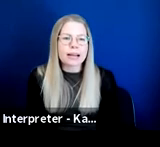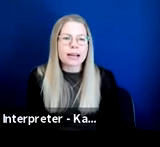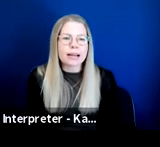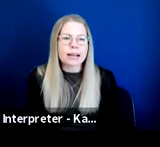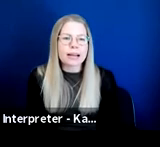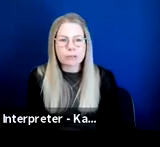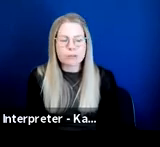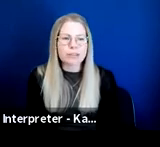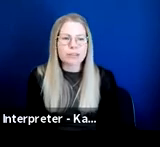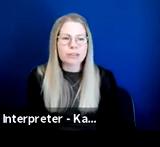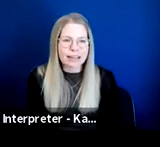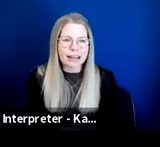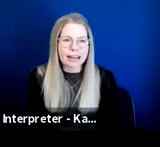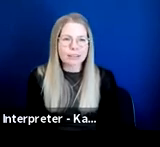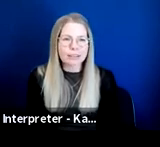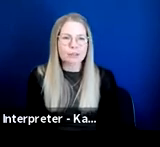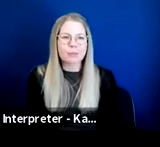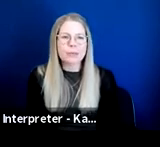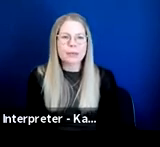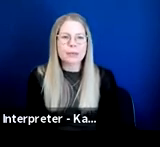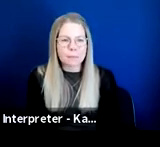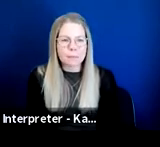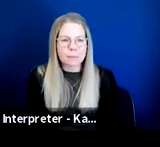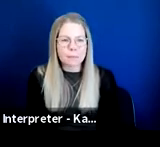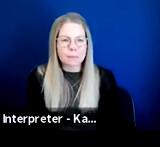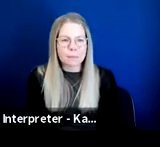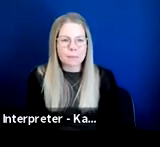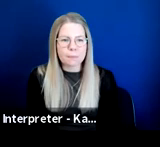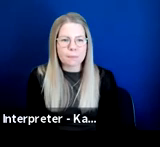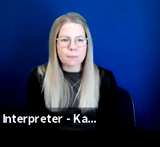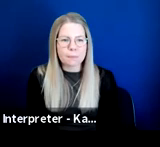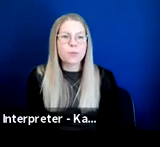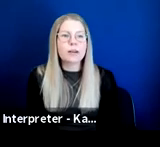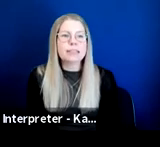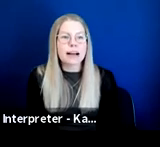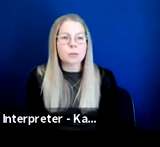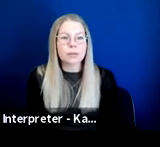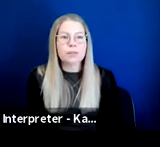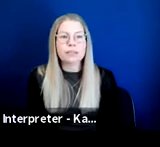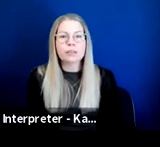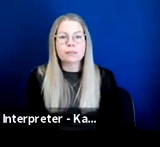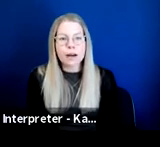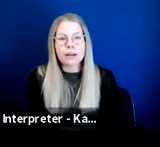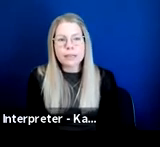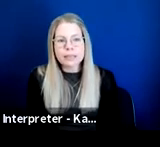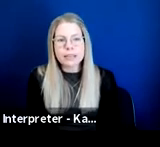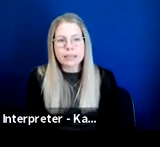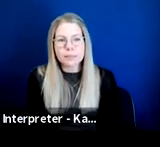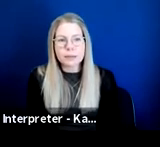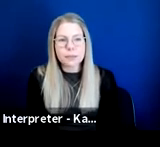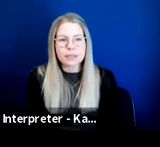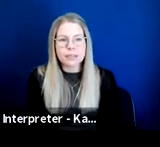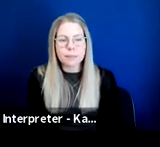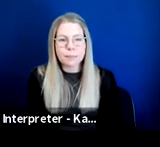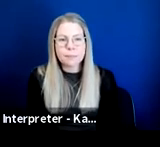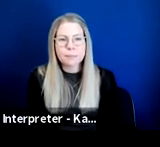classes might look like when students are actually in the classroom and the teachers there too. But if you want to see the actual physical environment,